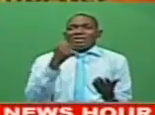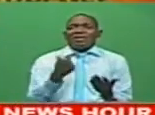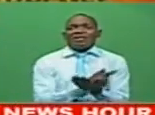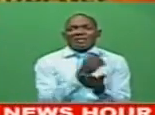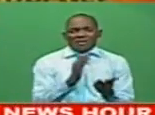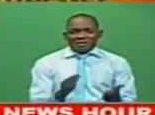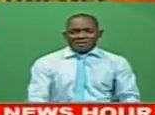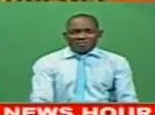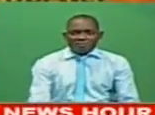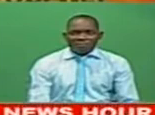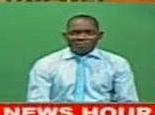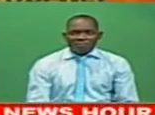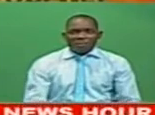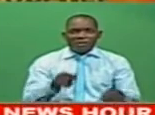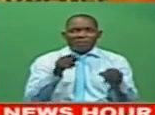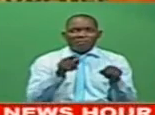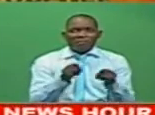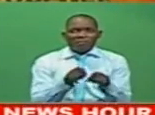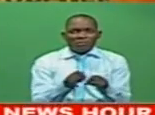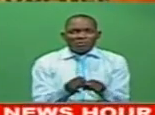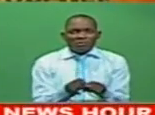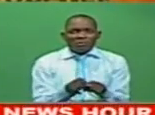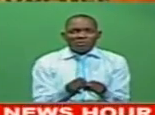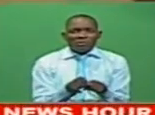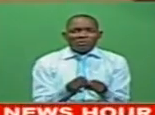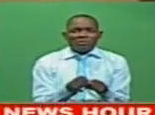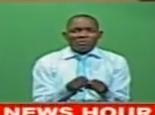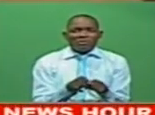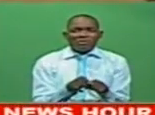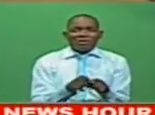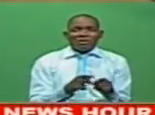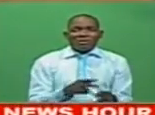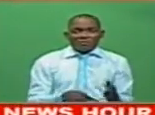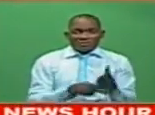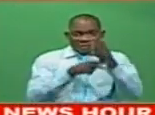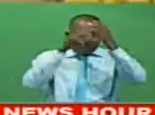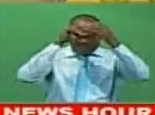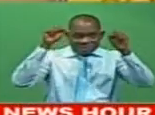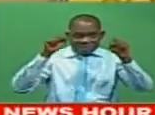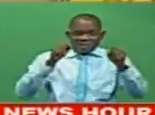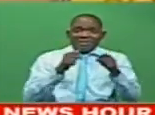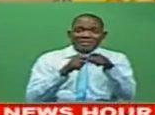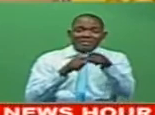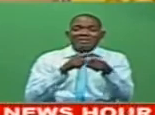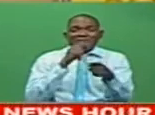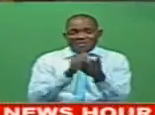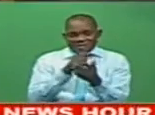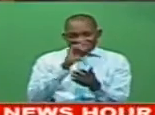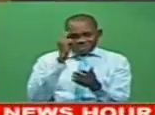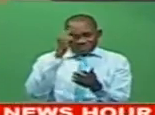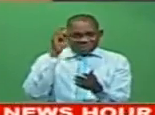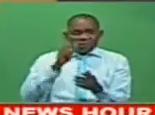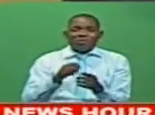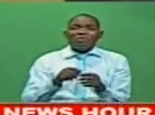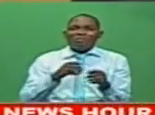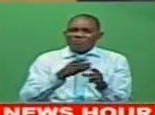with disability, and the youth in employment. The Vice President, Dr. Mahamoudu Bawumia, said the government will insist